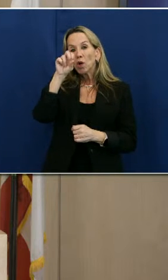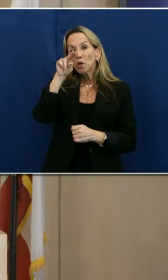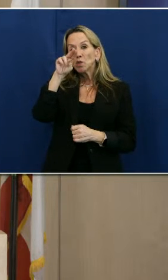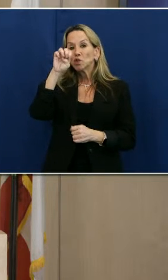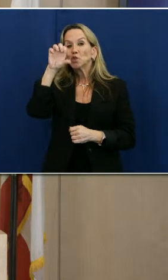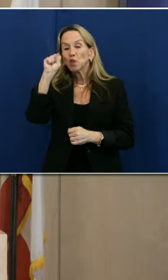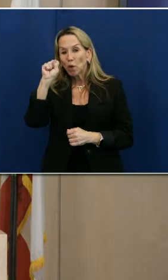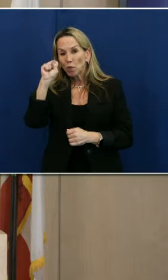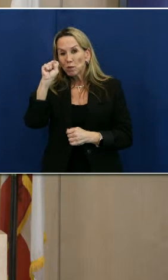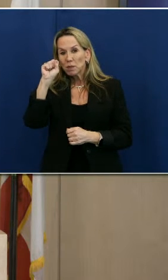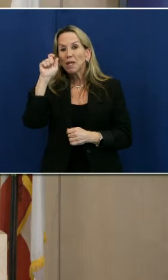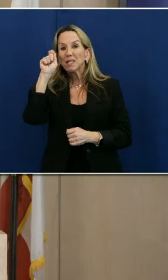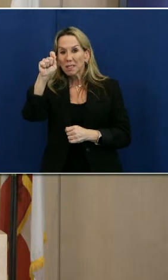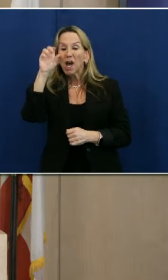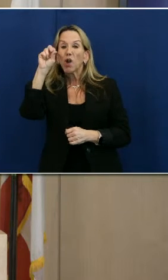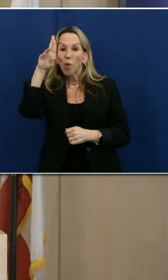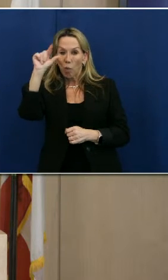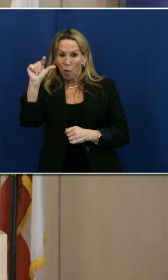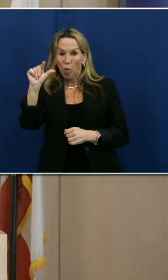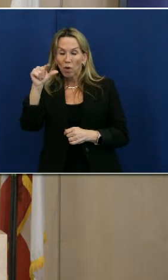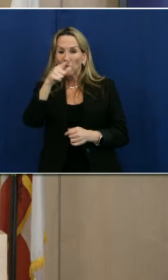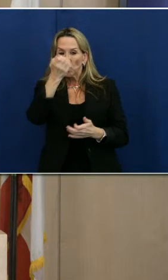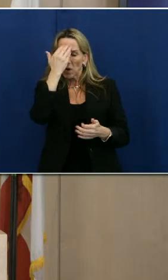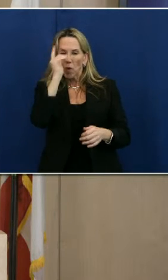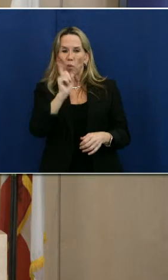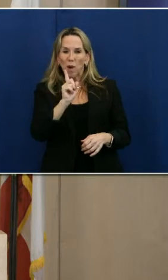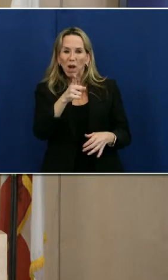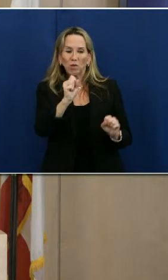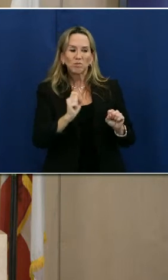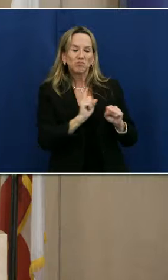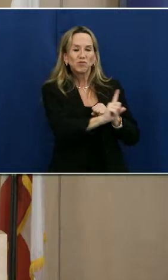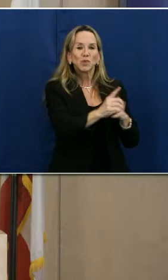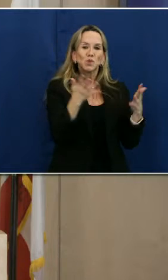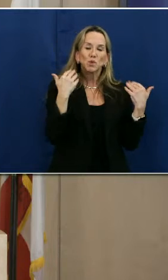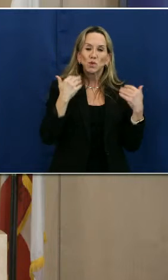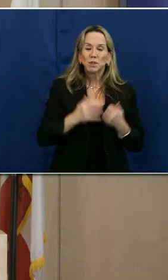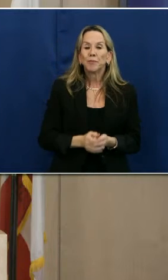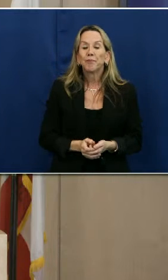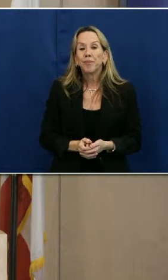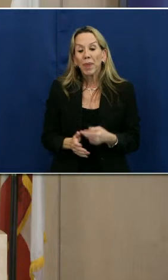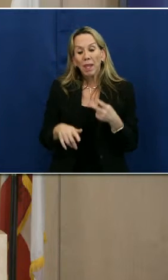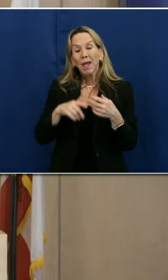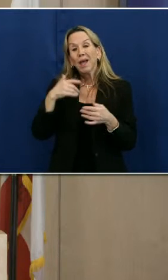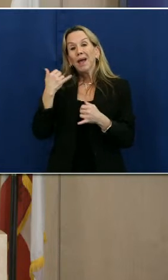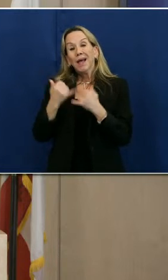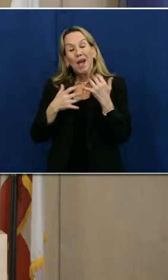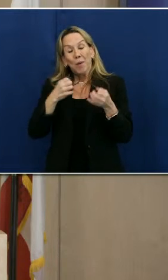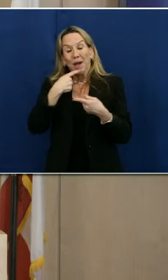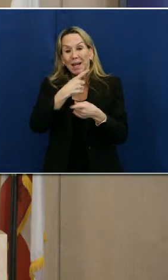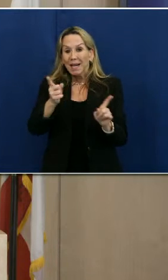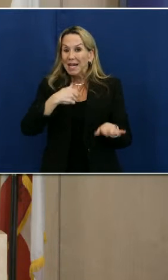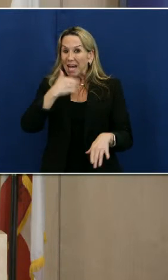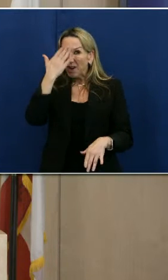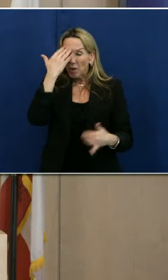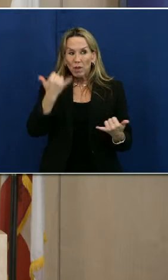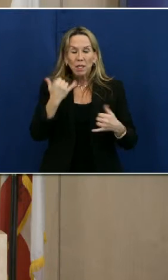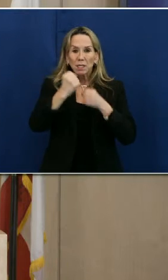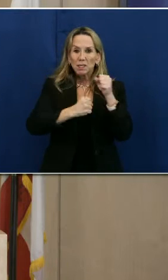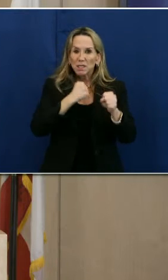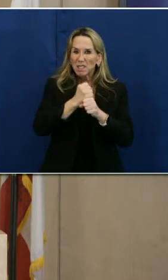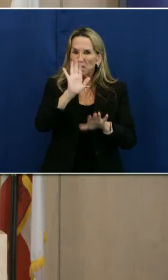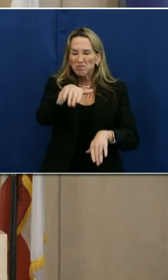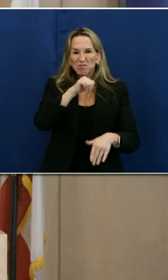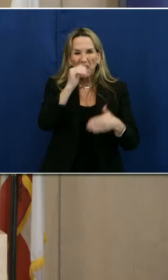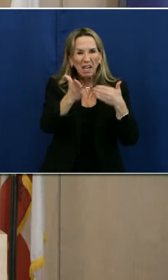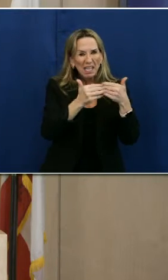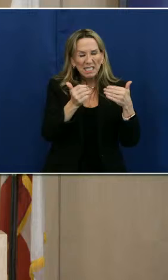coolzones.org to get those specific locations. Lastly, I know it's been a tough year for everyone, but I wanted to highlight one piece of what I think is